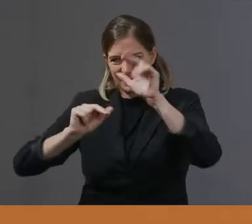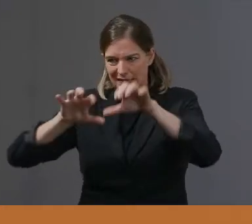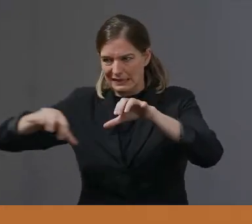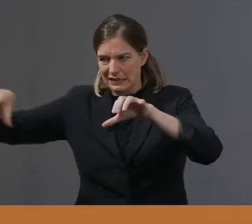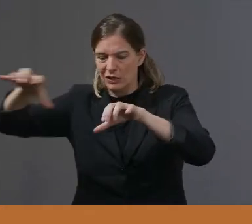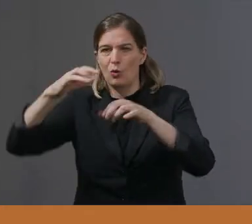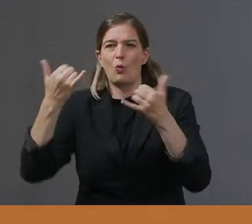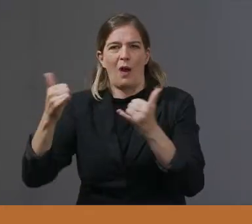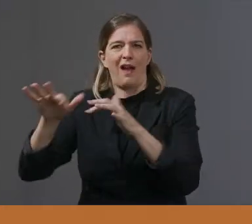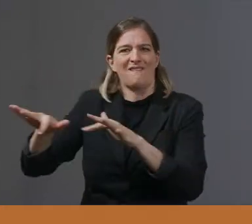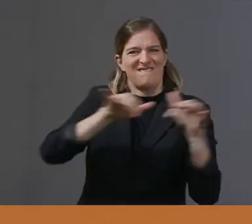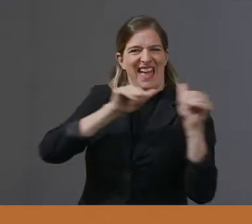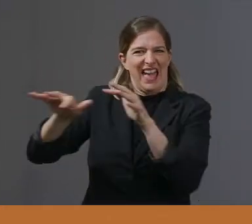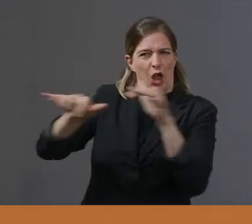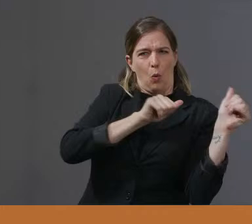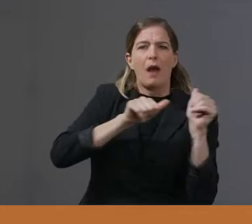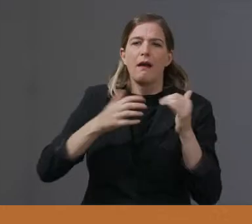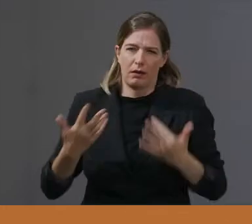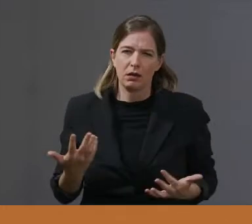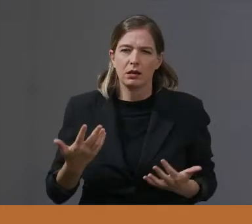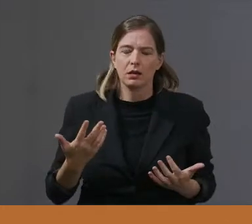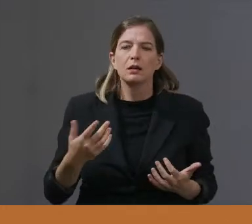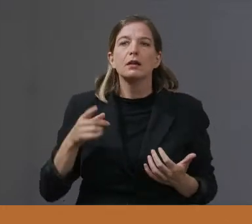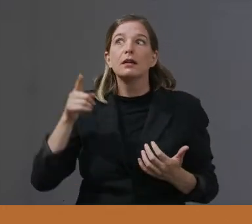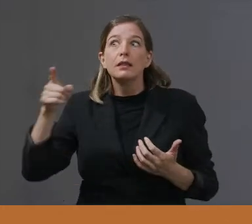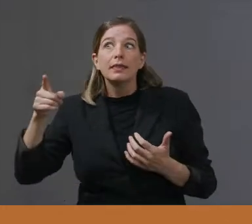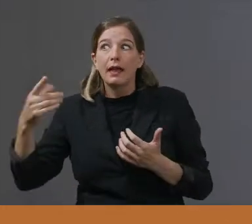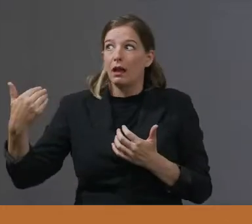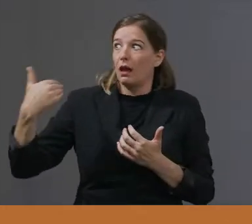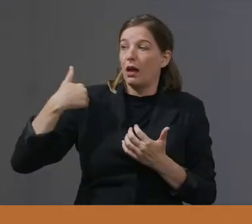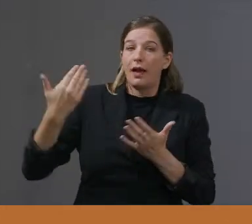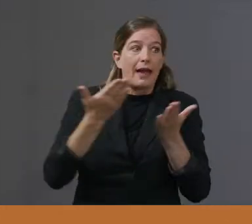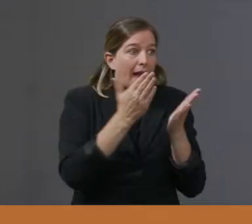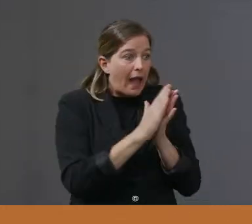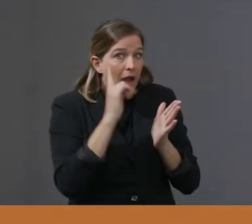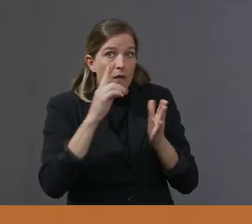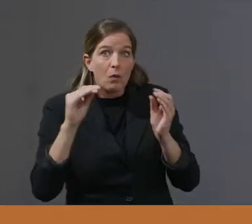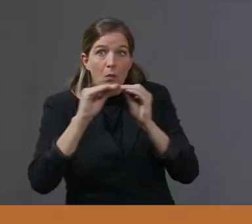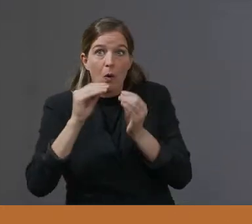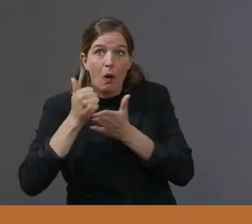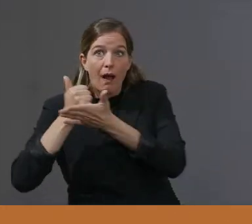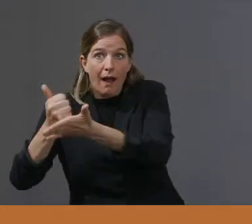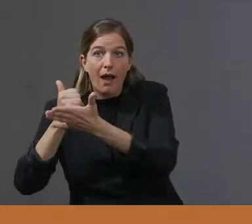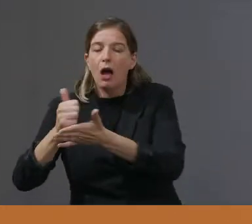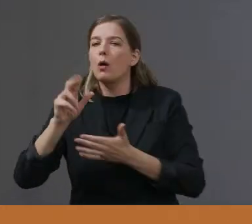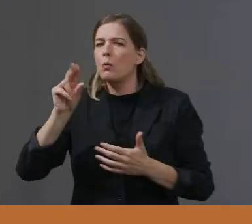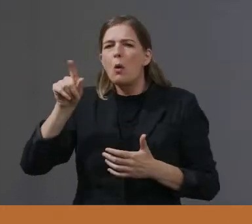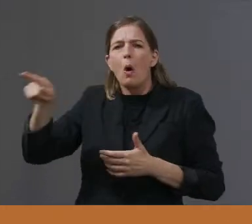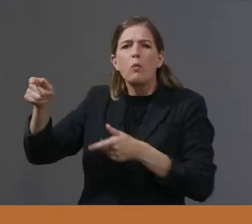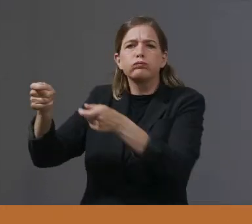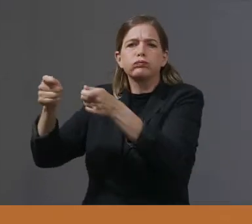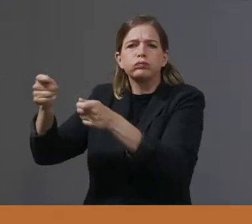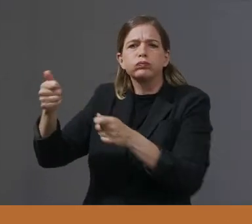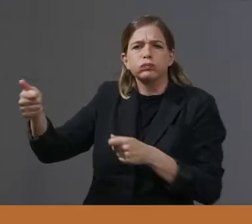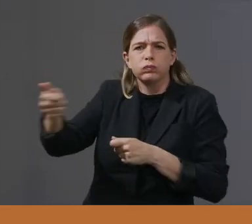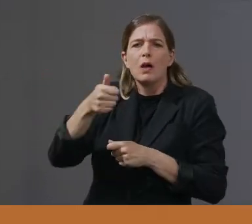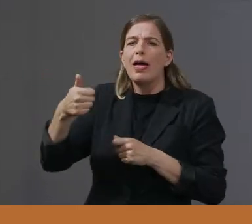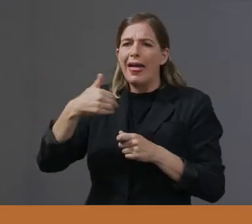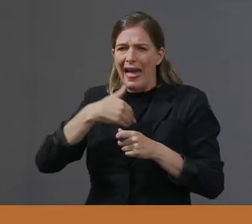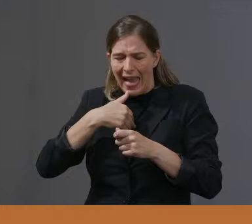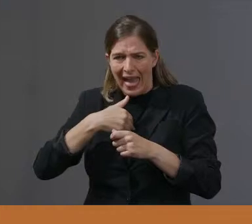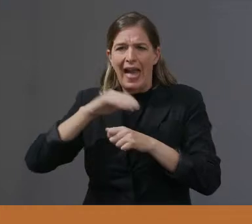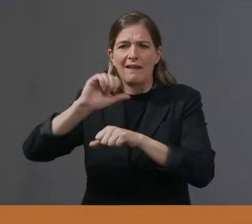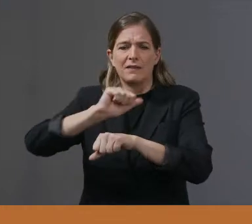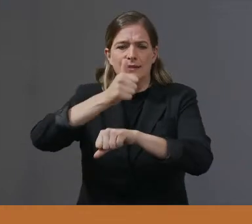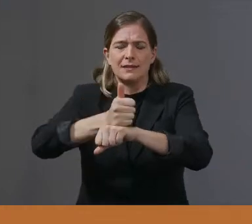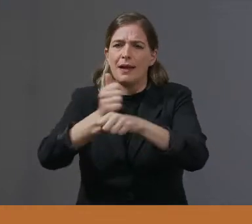County has not yet asked for any additional assistance. We're really proud of the way they're doing things, and they have evacuation centers set up in Payson